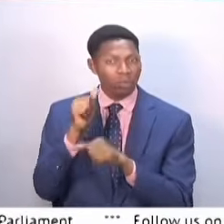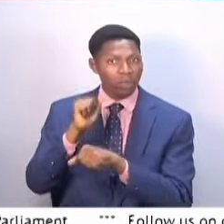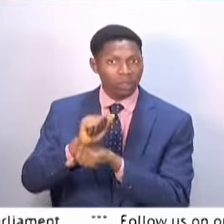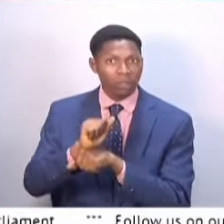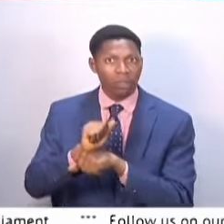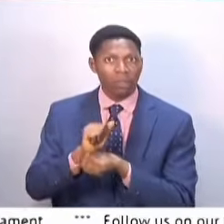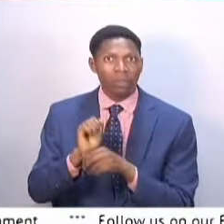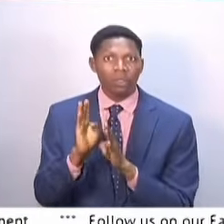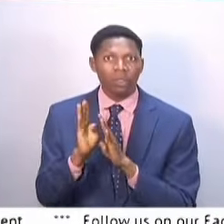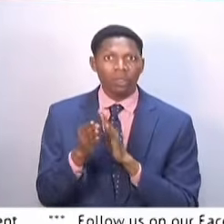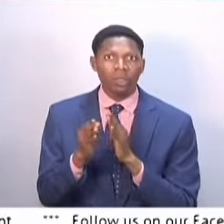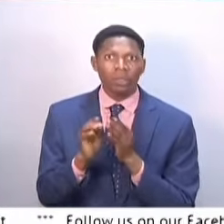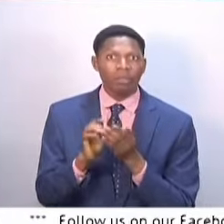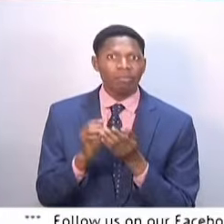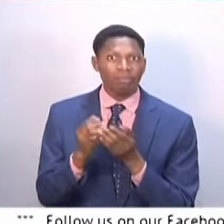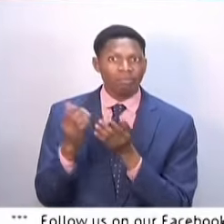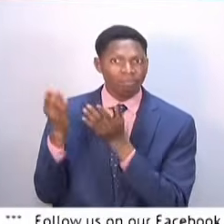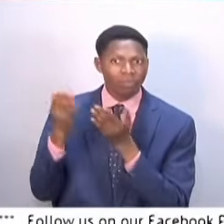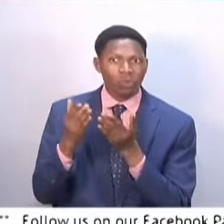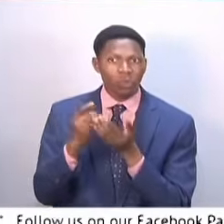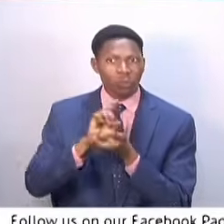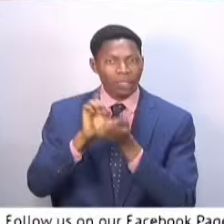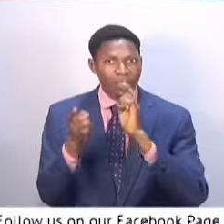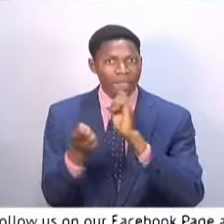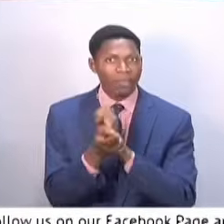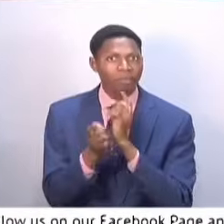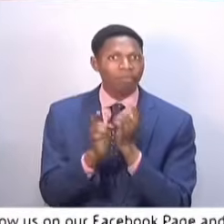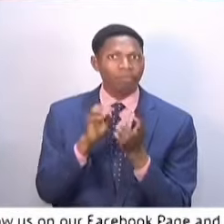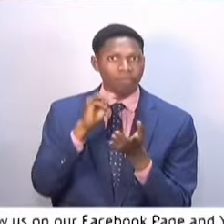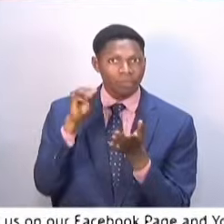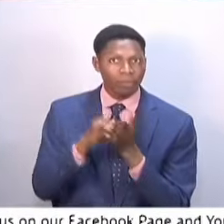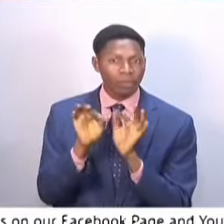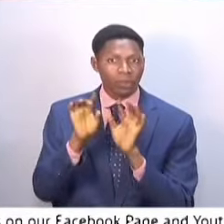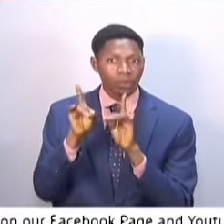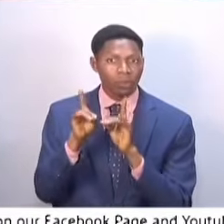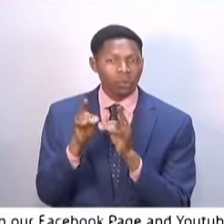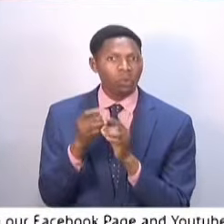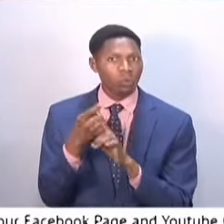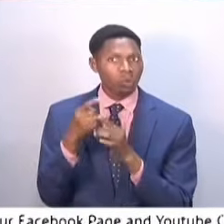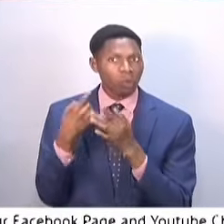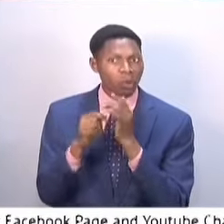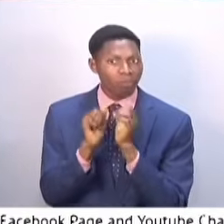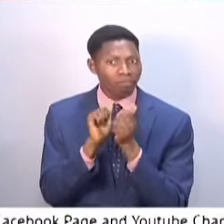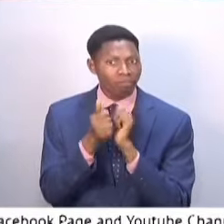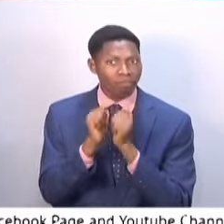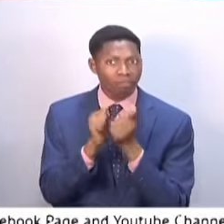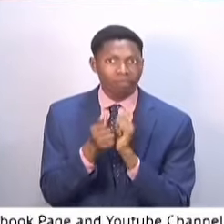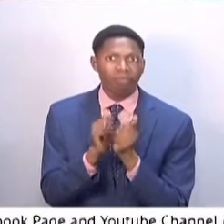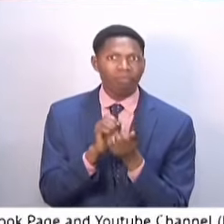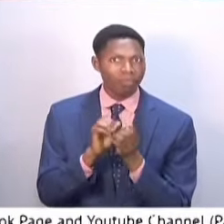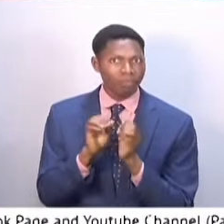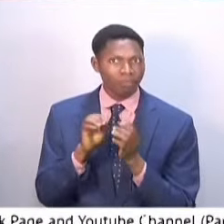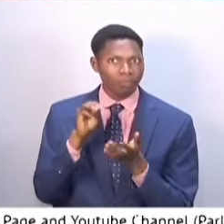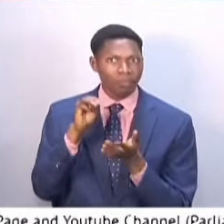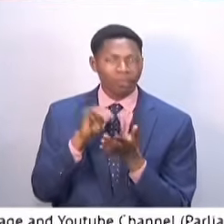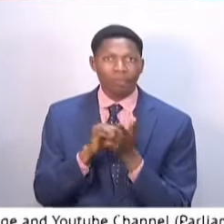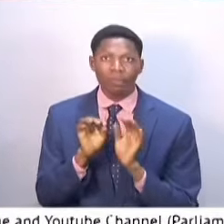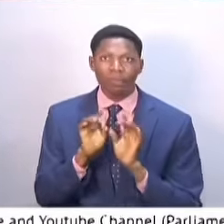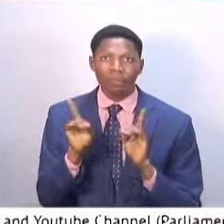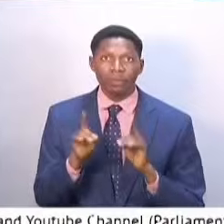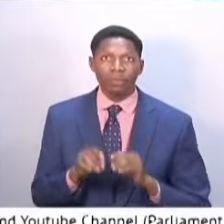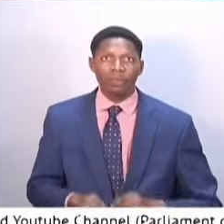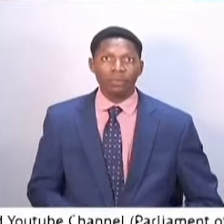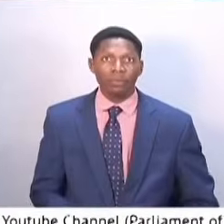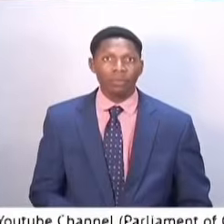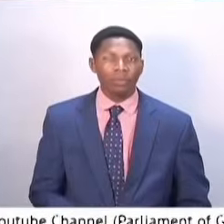by reforming medical education, shifting from outcome-based, competitive-based medical education. The